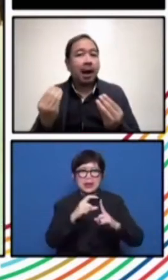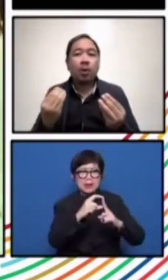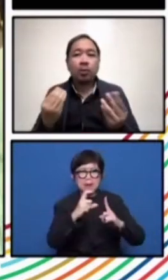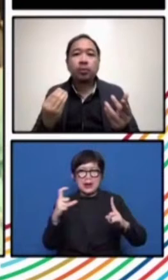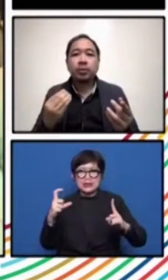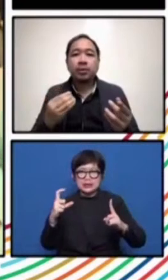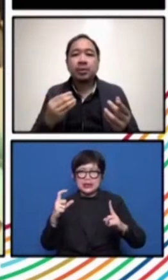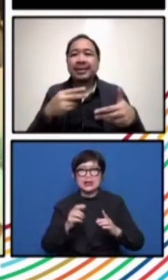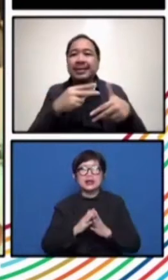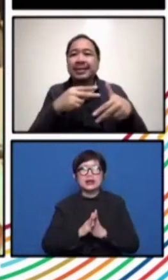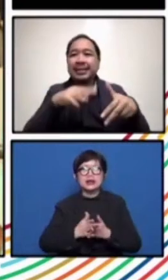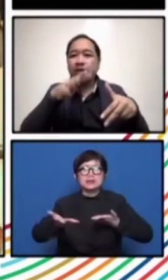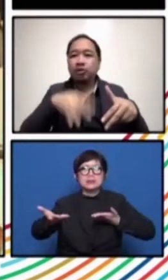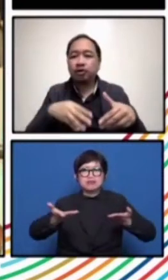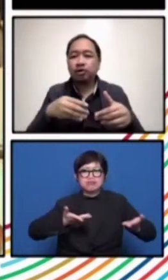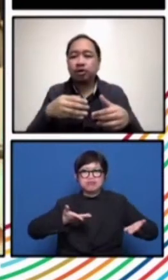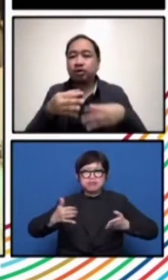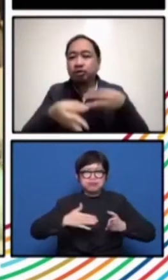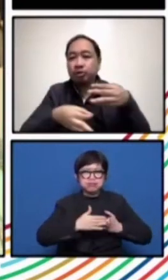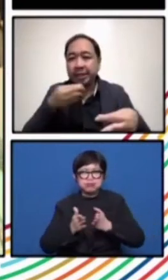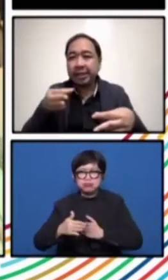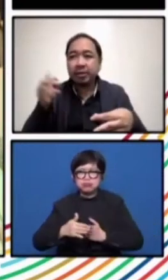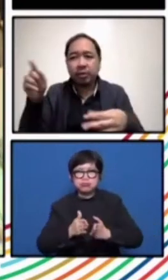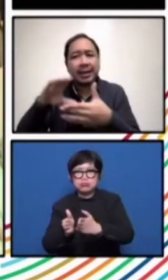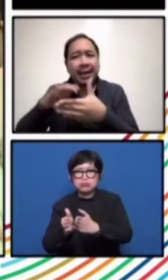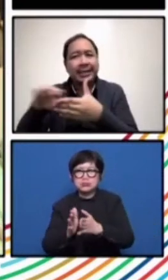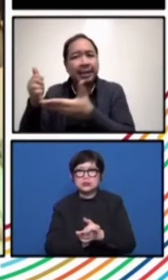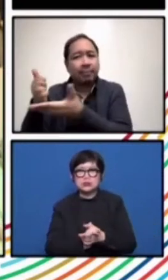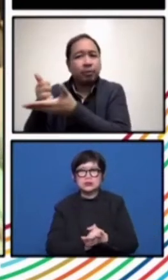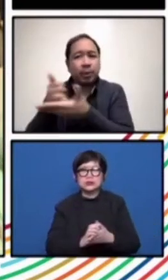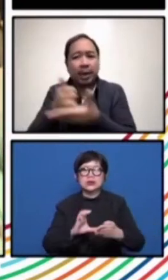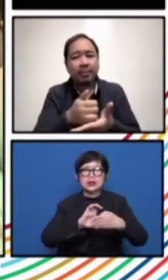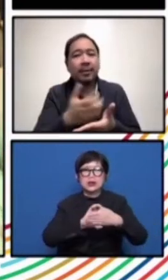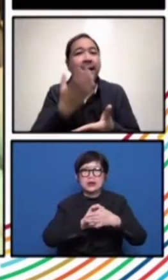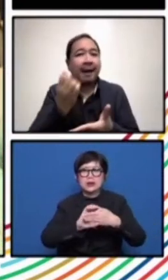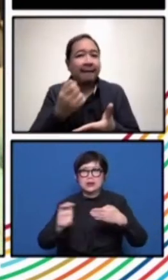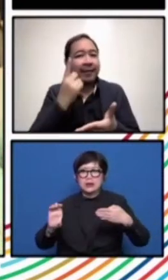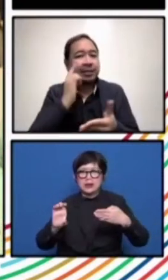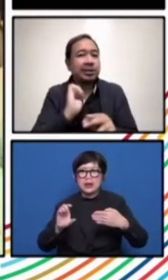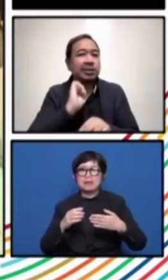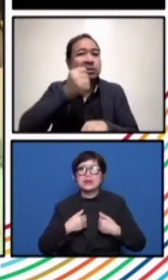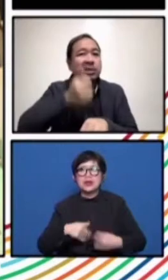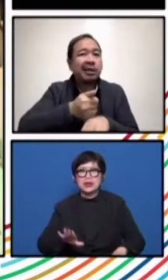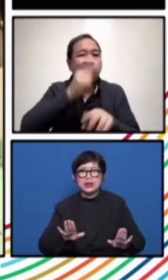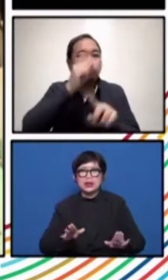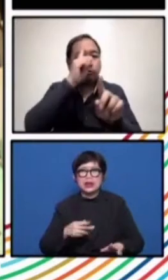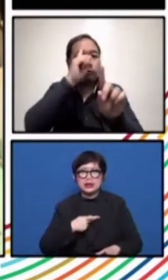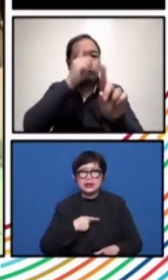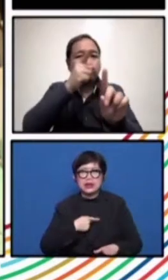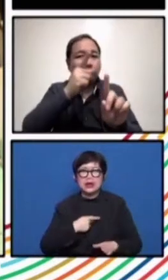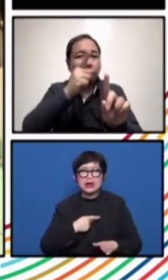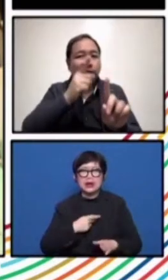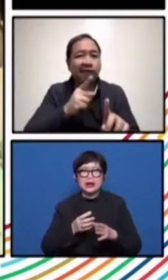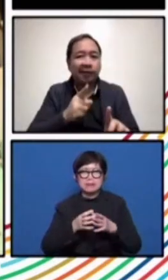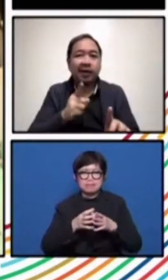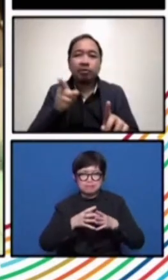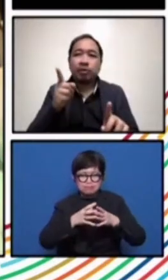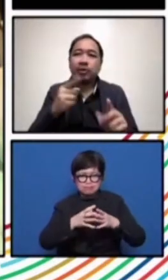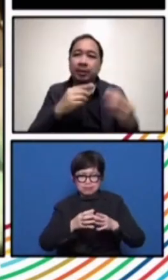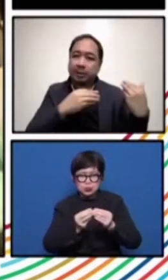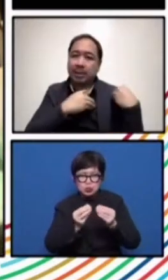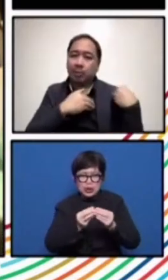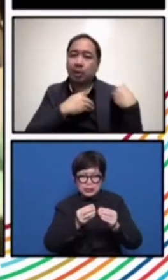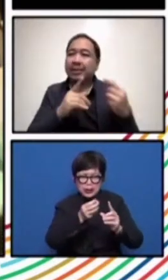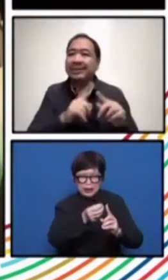with the help of the un's cap where Milestones were set and targets were given for the relevant departments to include